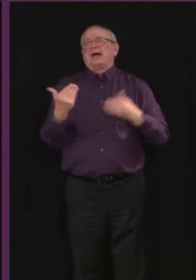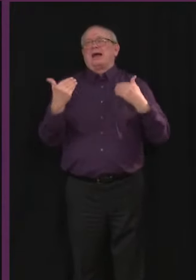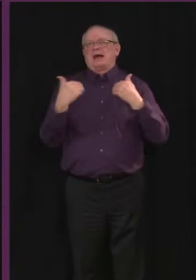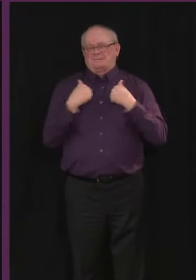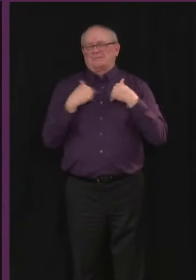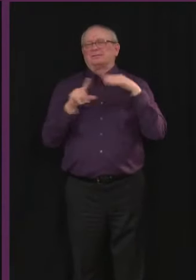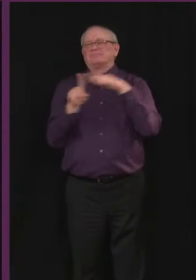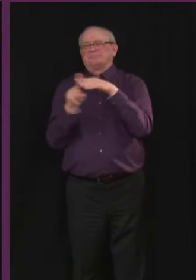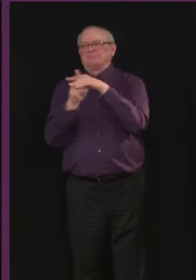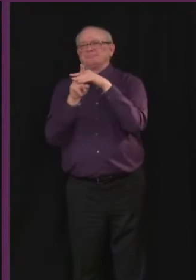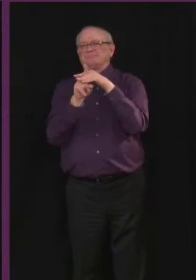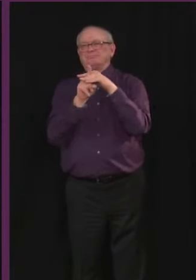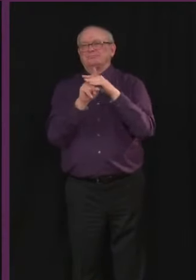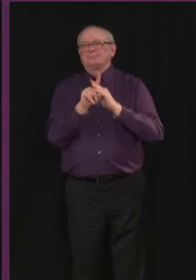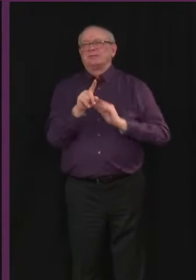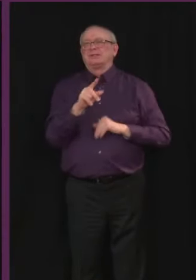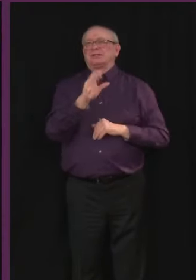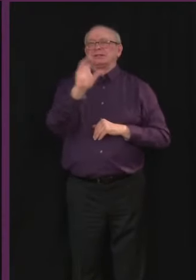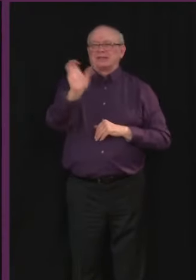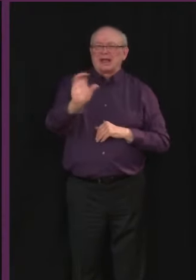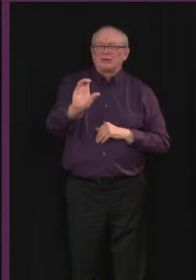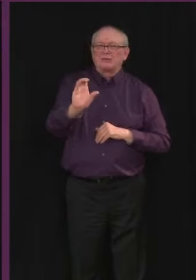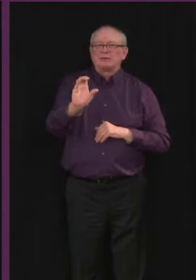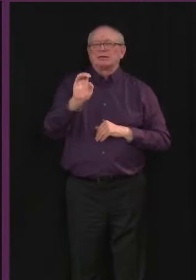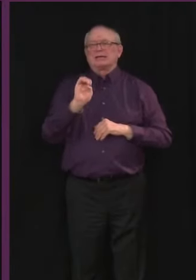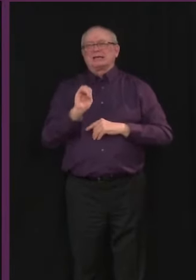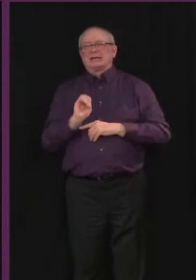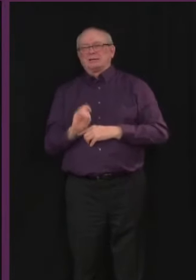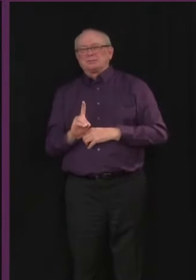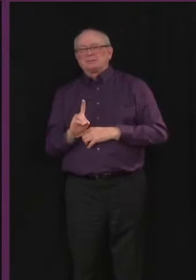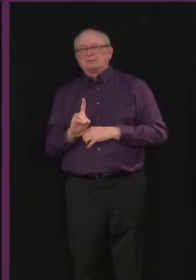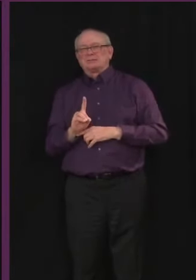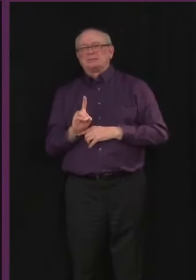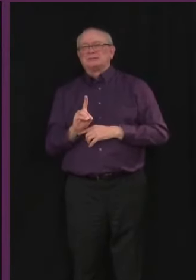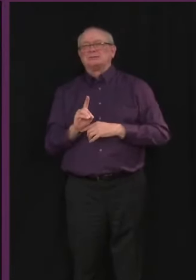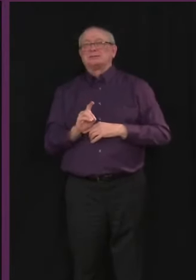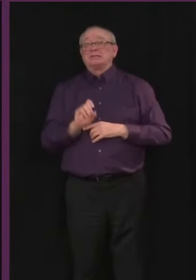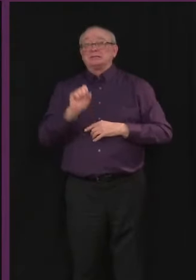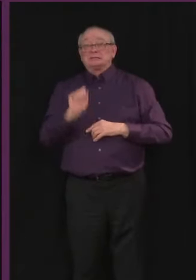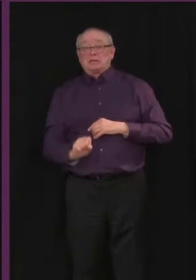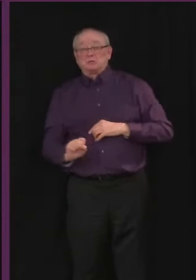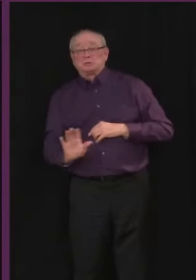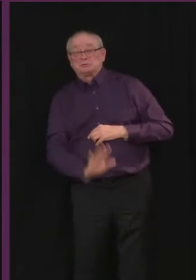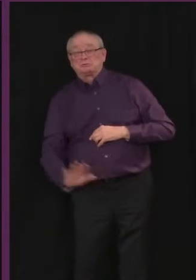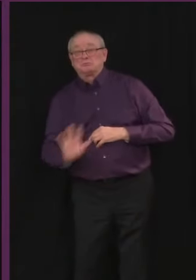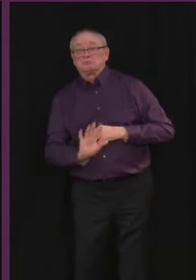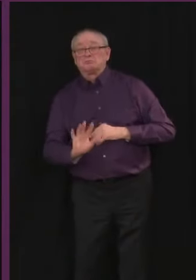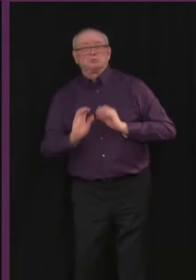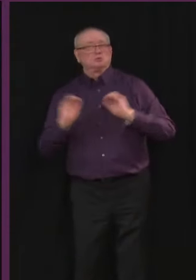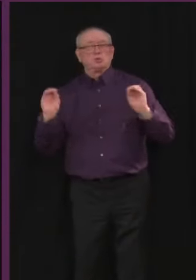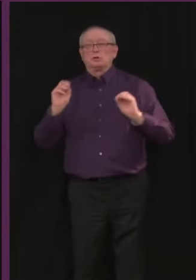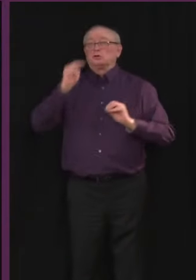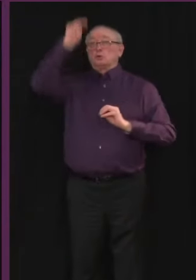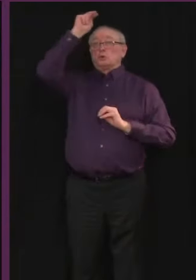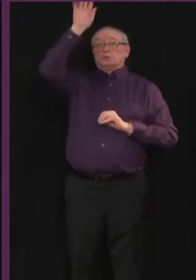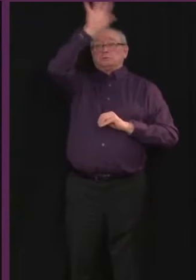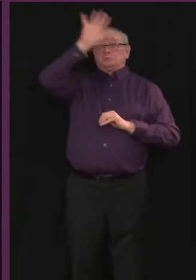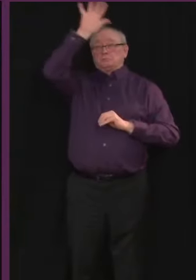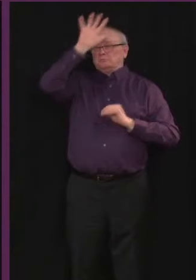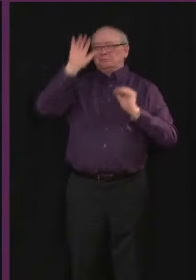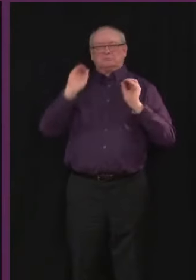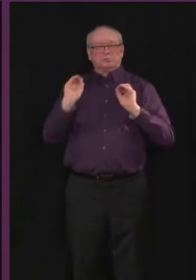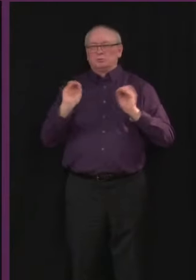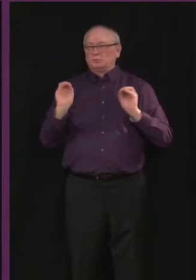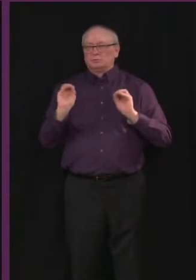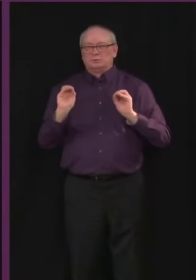cases in South Zone or North Zone to date, but we do know, of course, because people travel back and forth across the province, that we all need